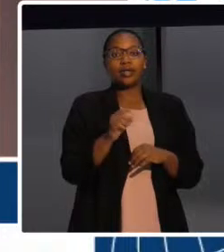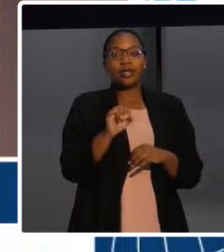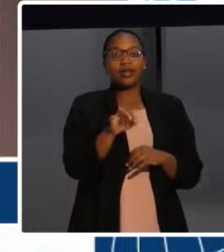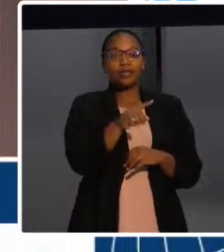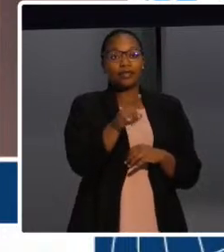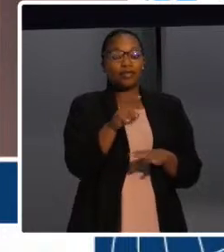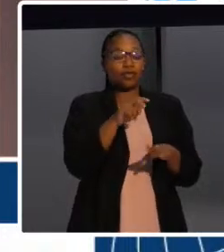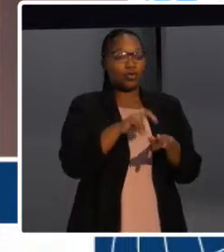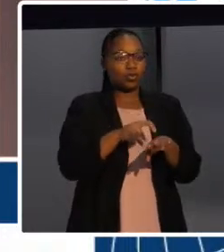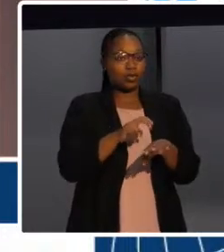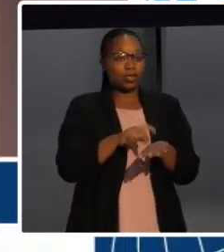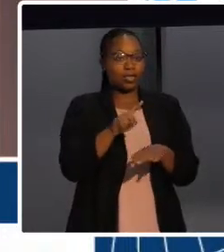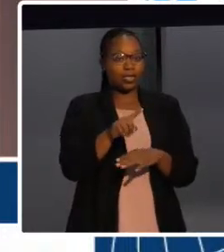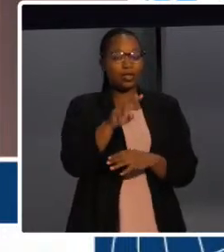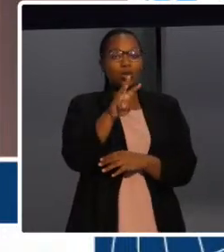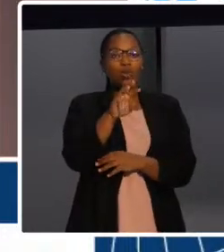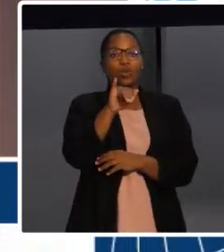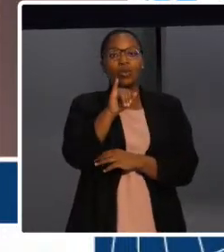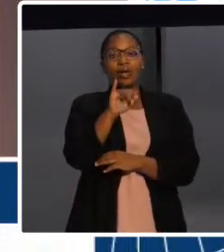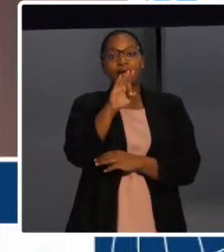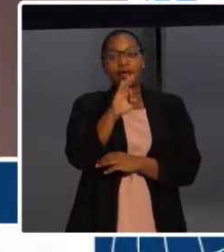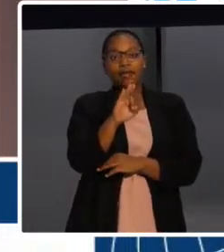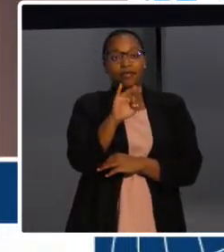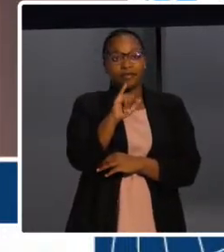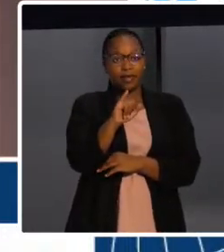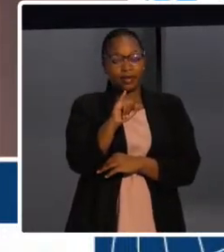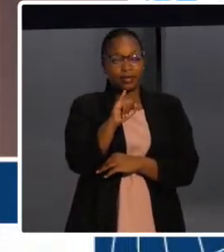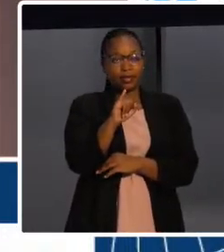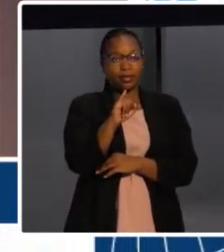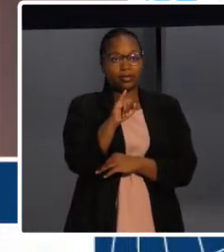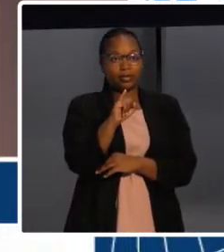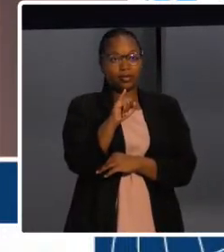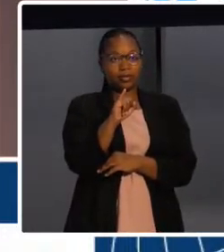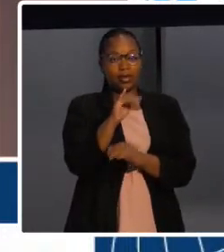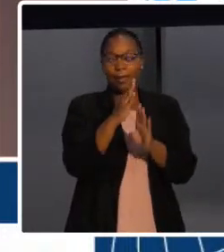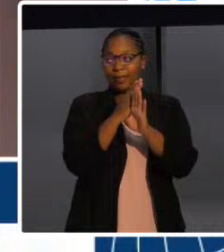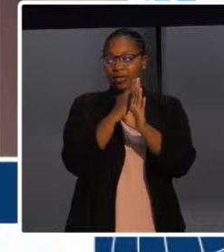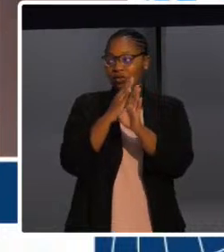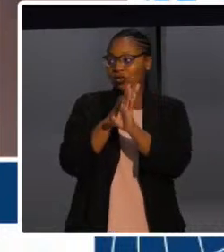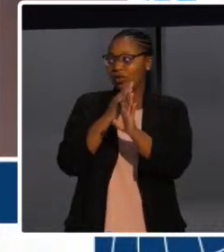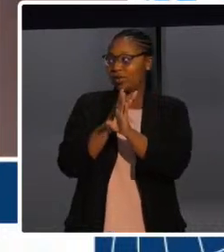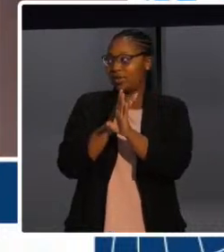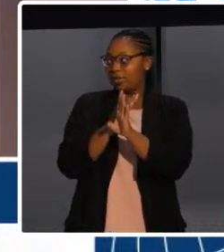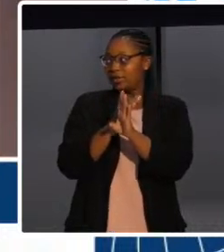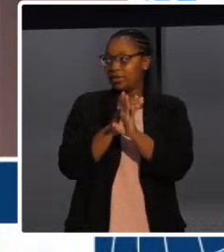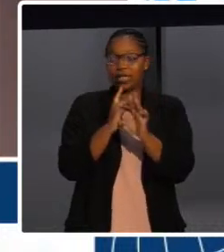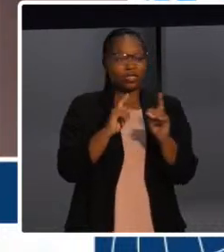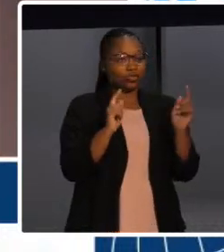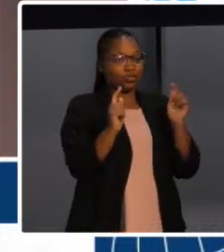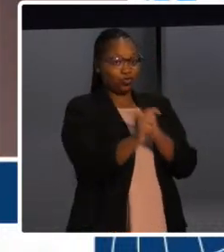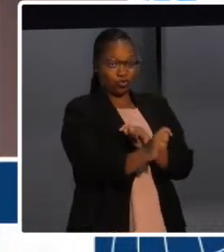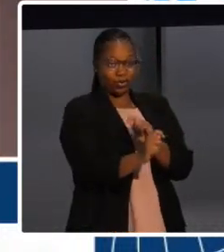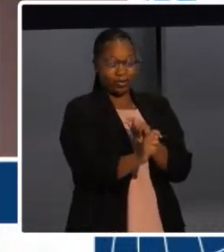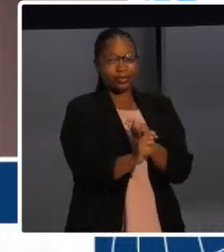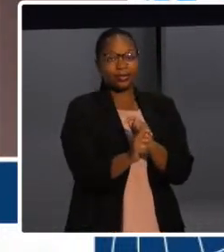Wi-Fi password is, no it's not, it was.